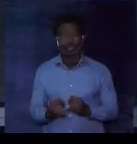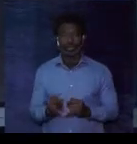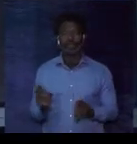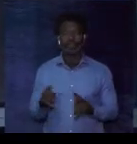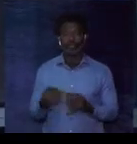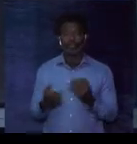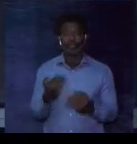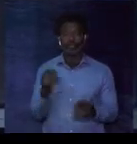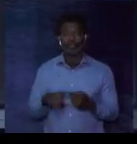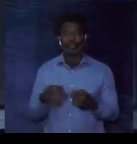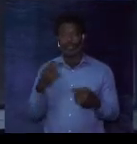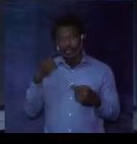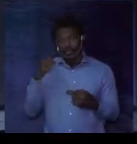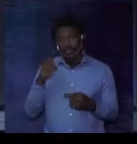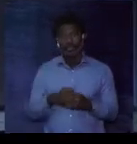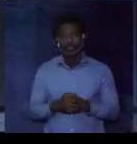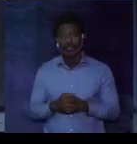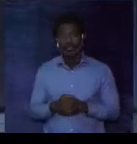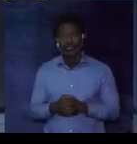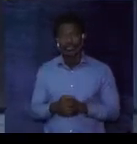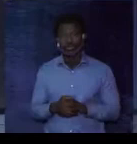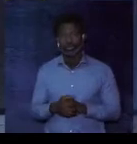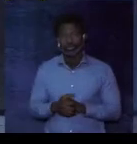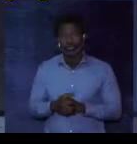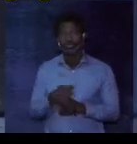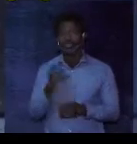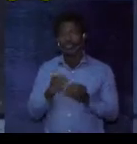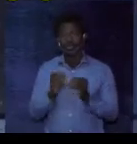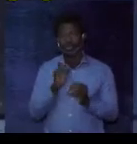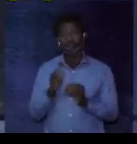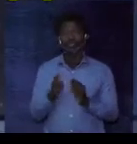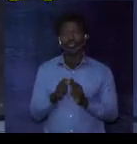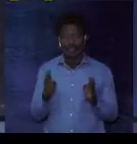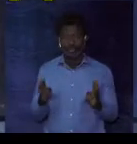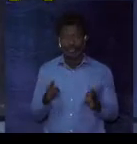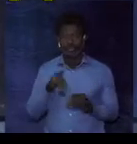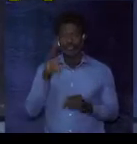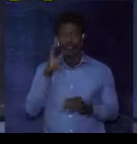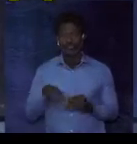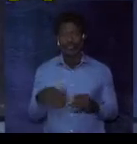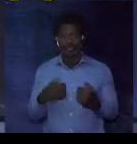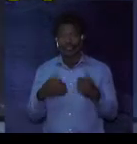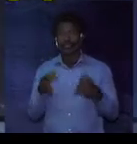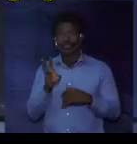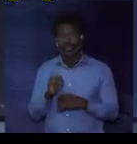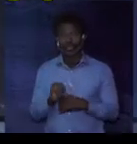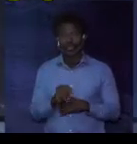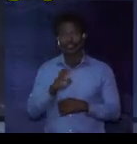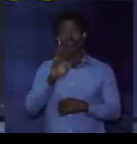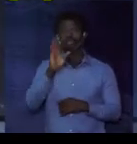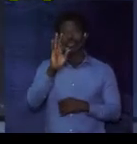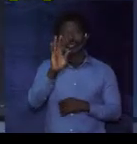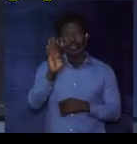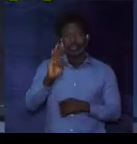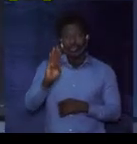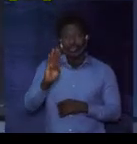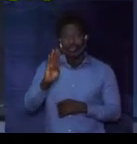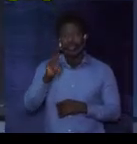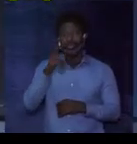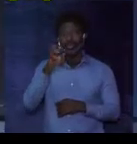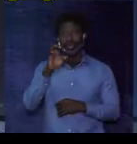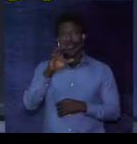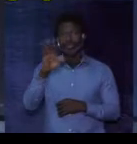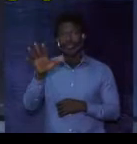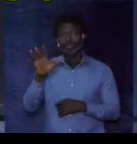And this one is very easy to pronounce, actually. Never mind that the number is very big. Once you do the right thing, you split them, you have